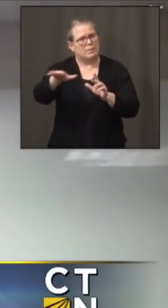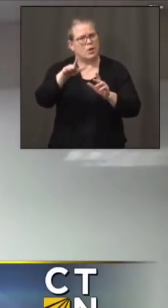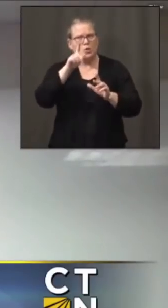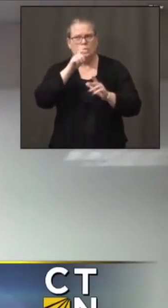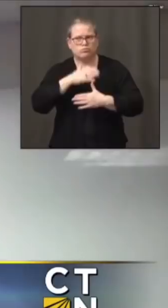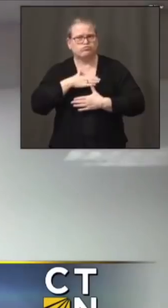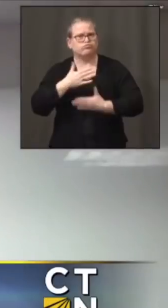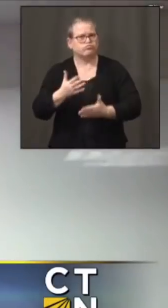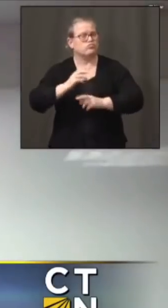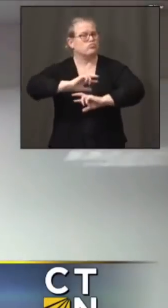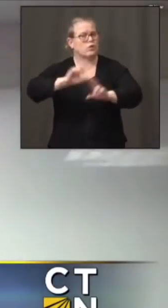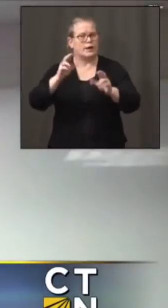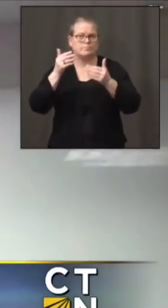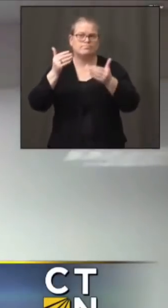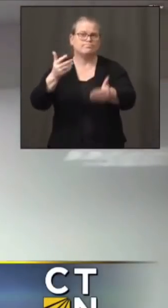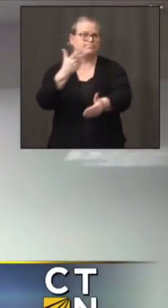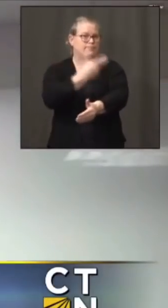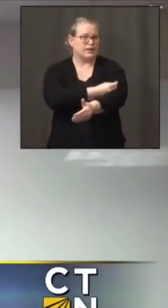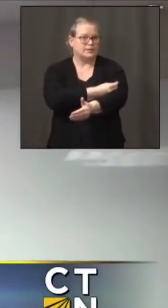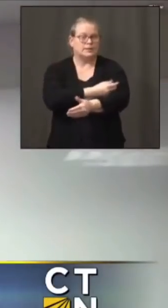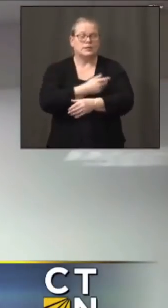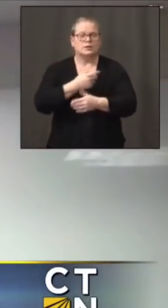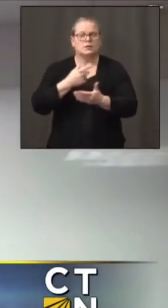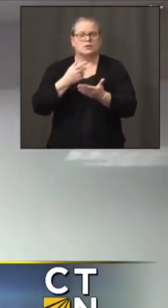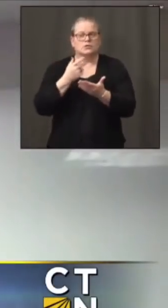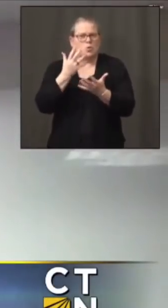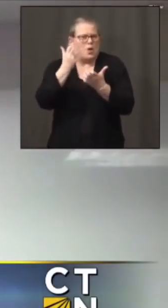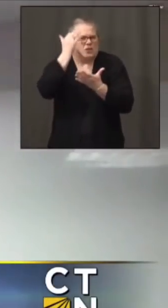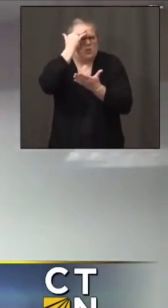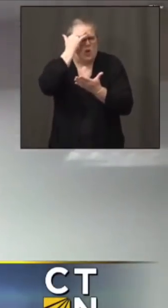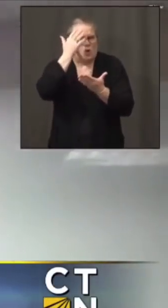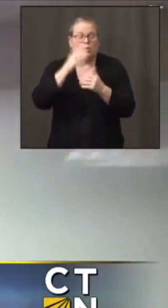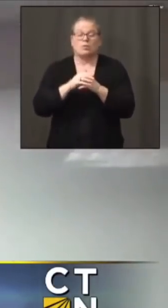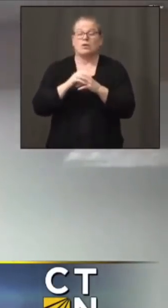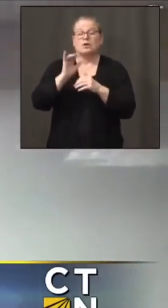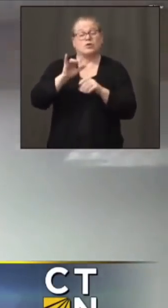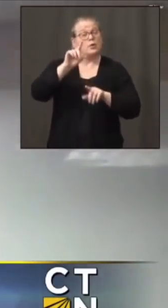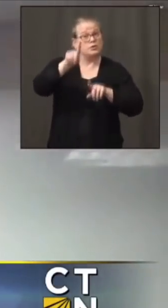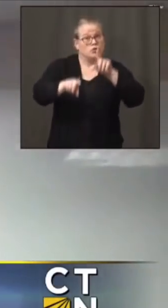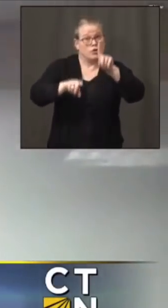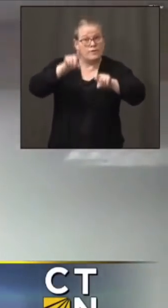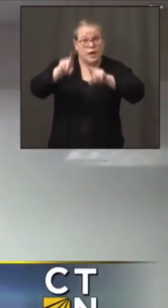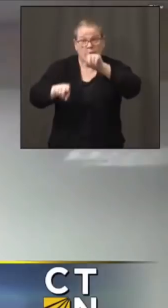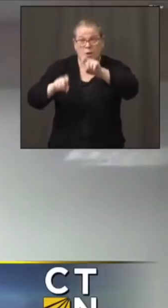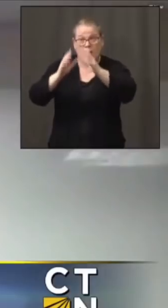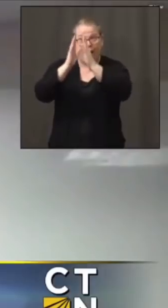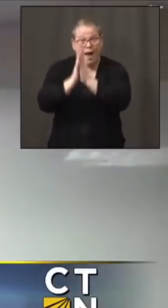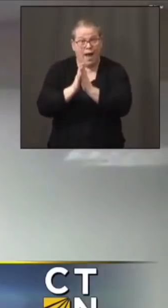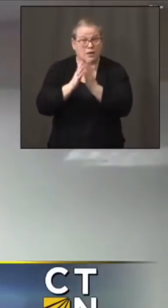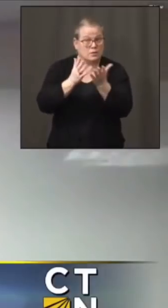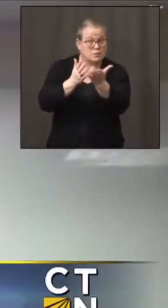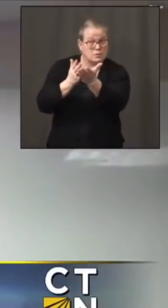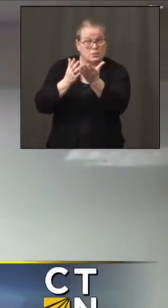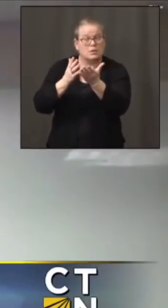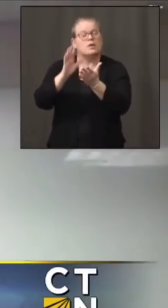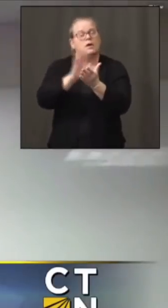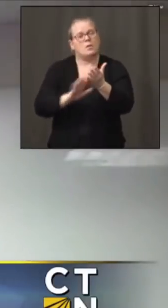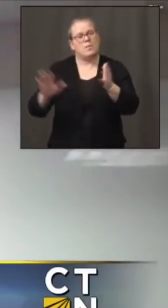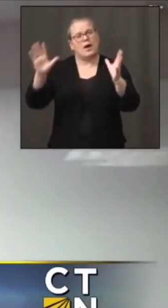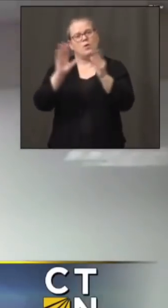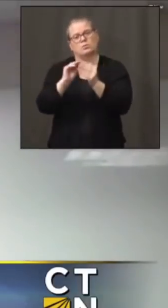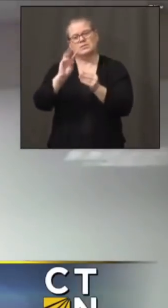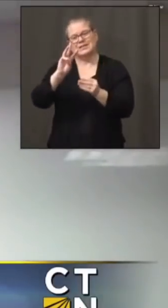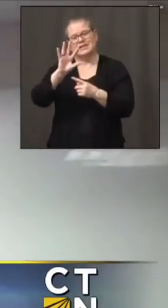ready to take the vaccine. So we did a survey, and from the survey, about 65% of the healthcare system,